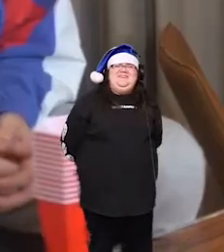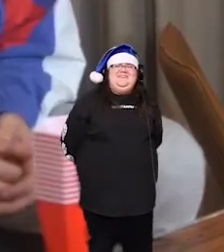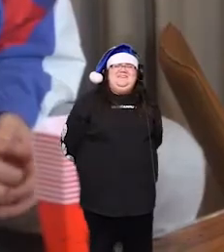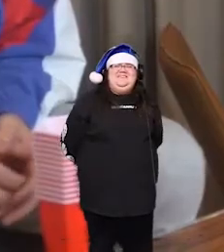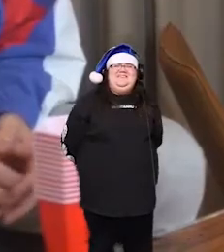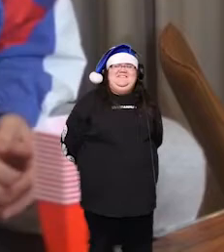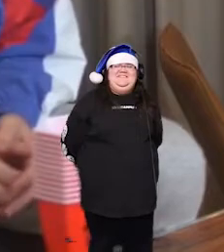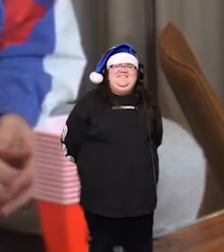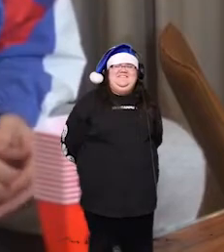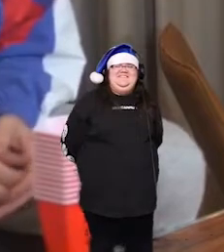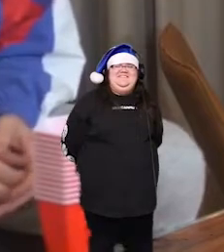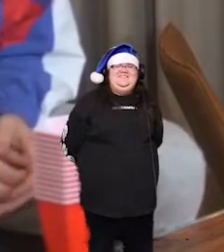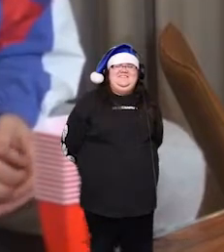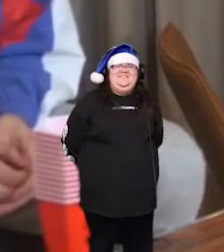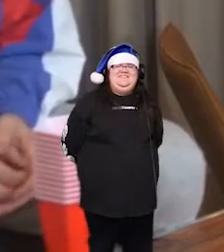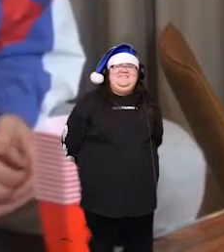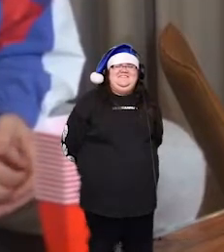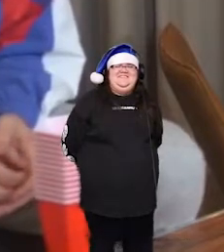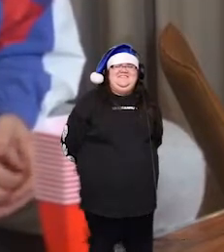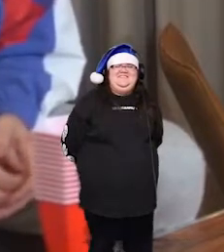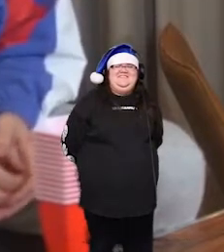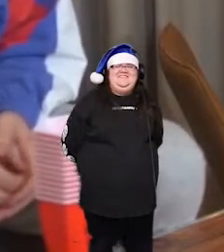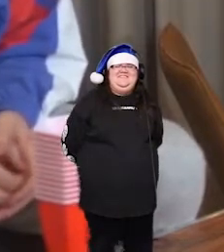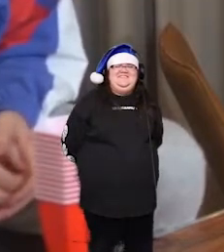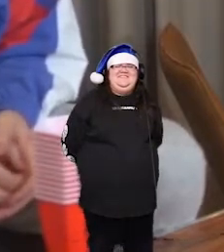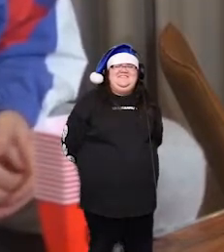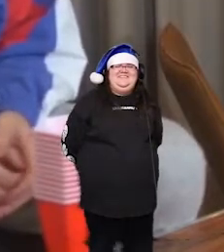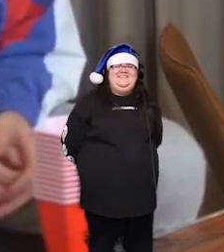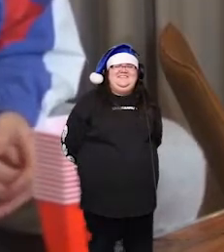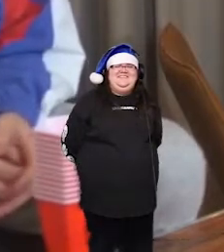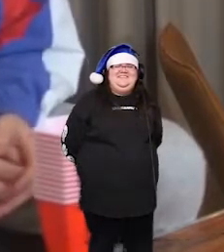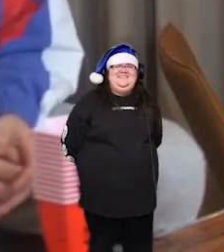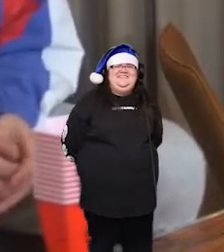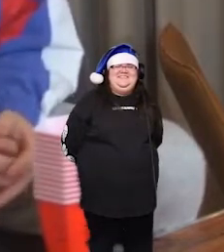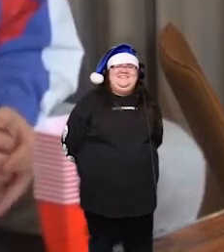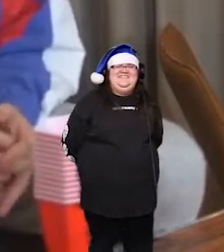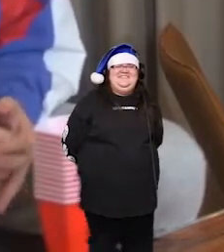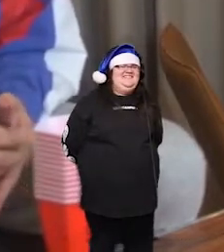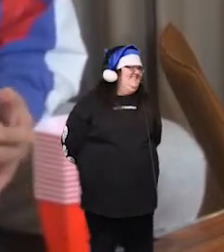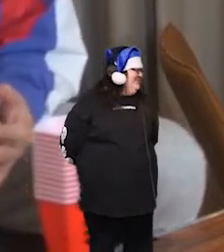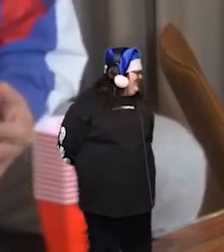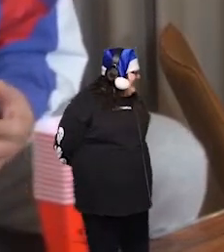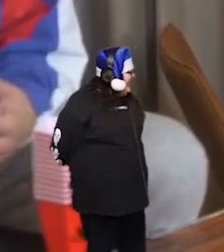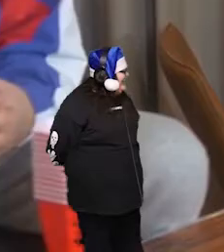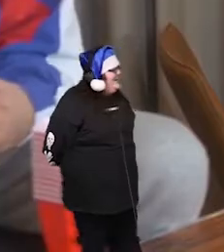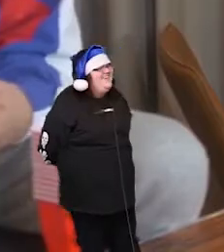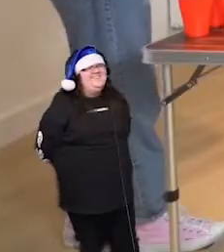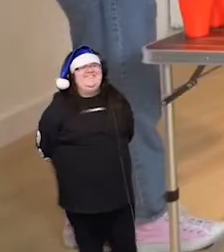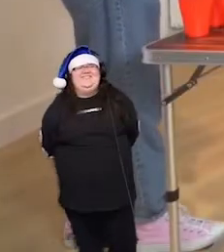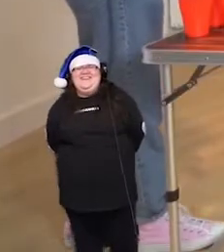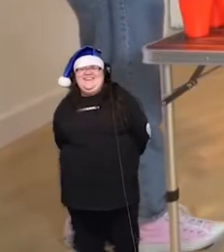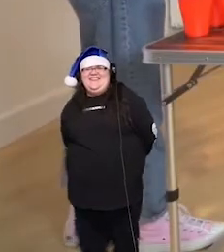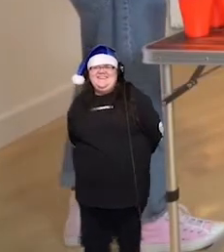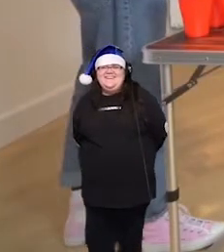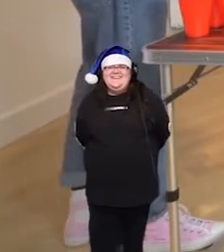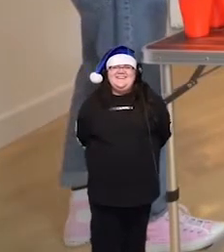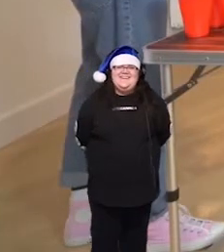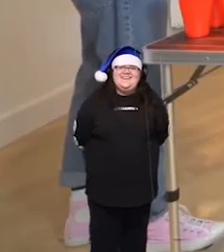It's true, guys. I'm a virgin and I'm scared of cum. You're scared of cum? Cum phobia. Cum phobia.